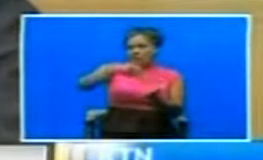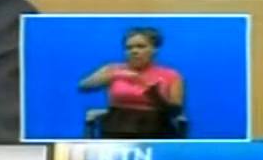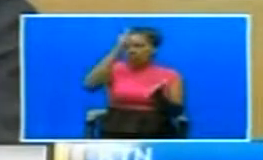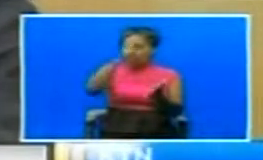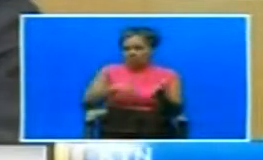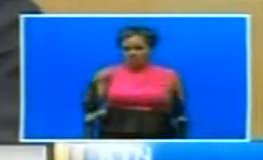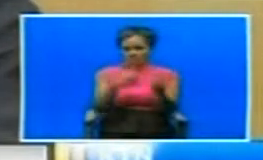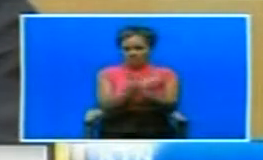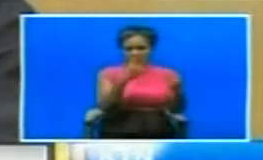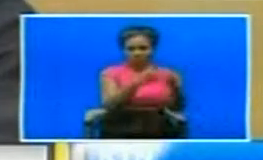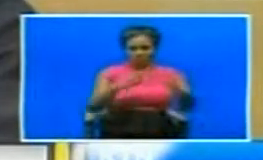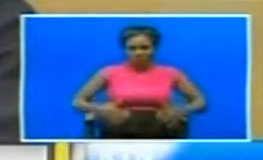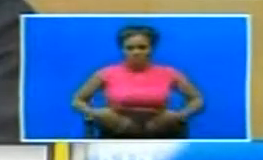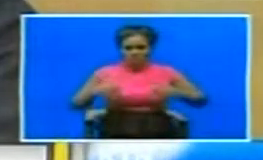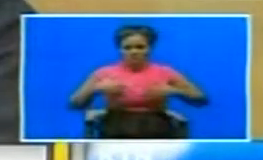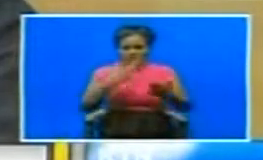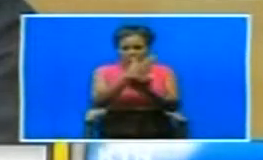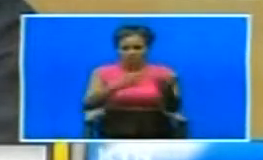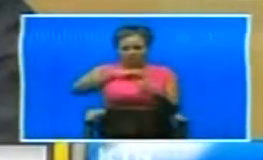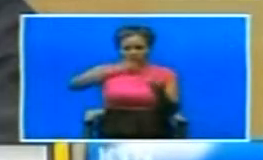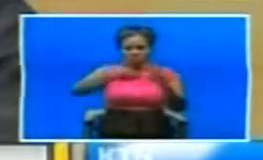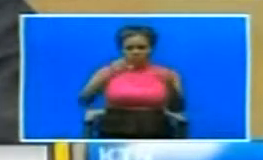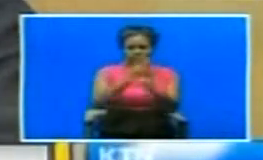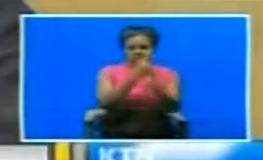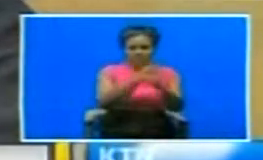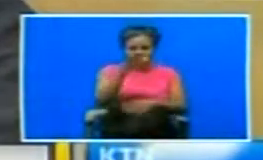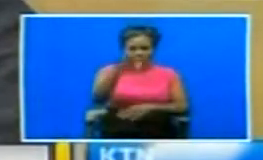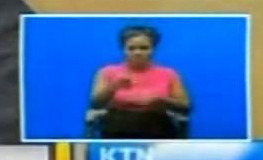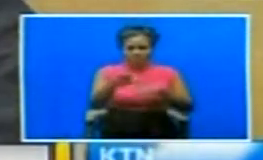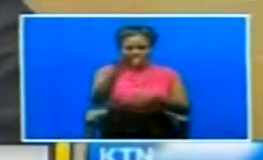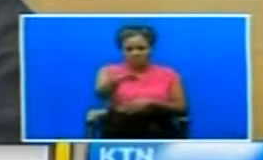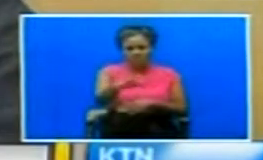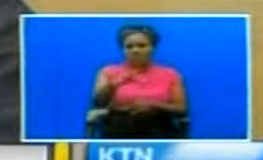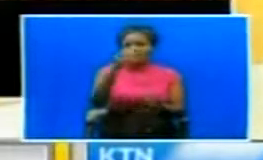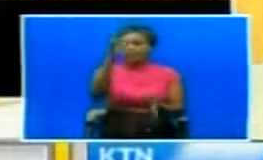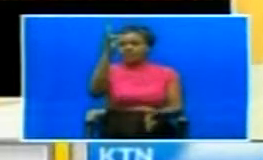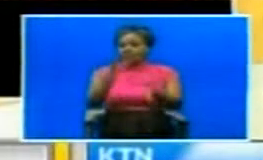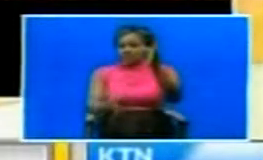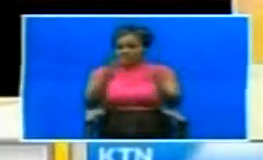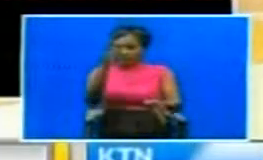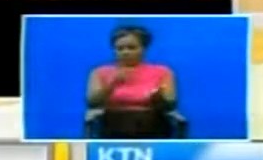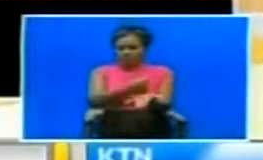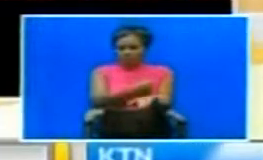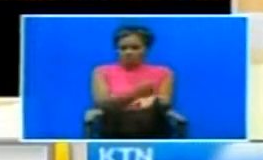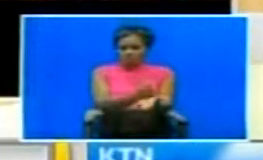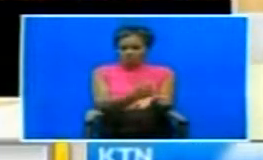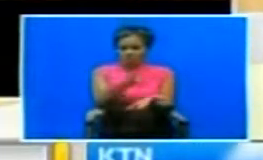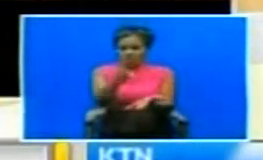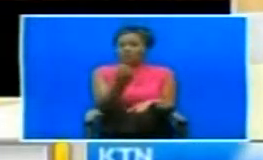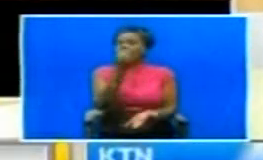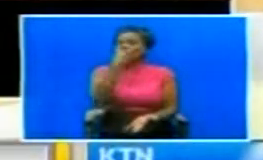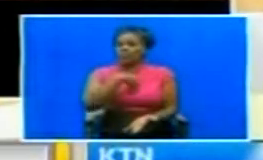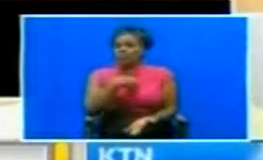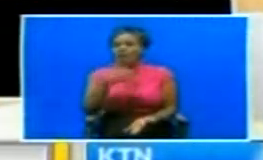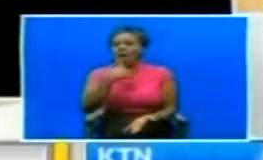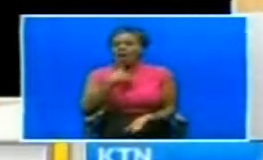their different organs are forming at different stages, and depending on the toxins they get exposed to, they will